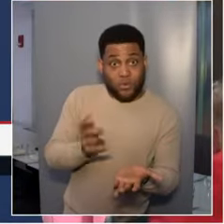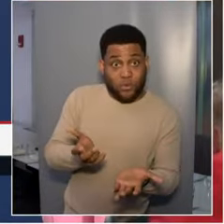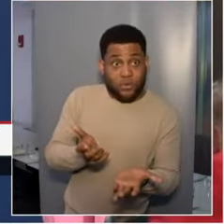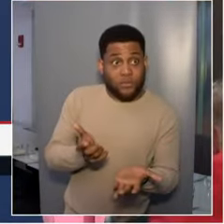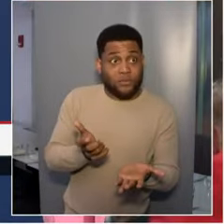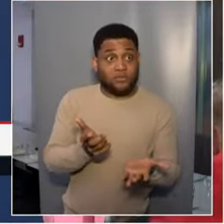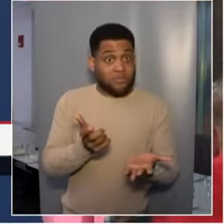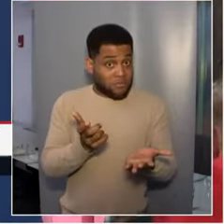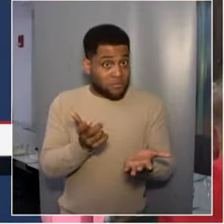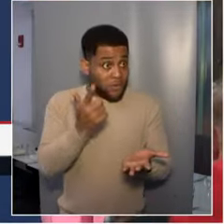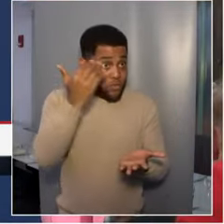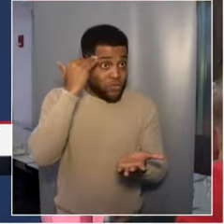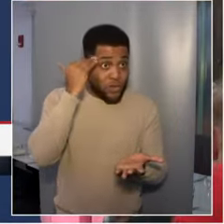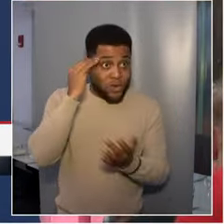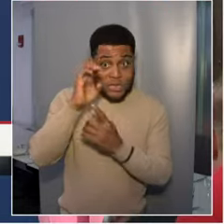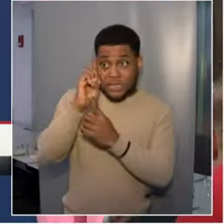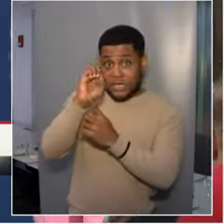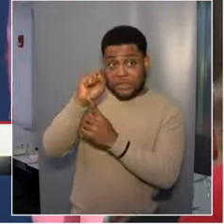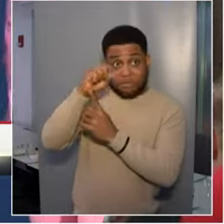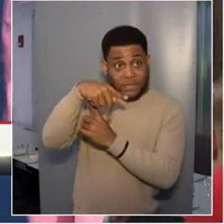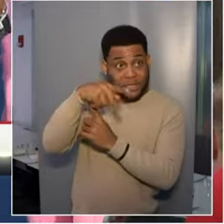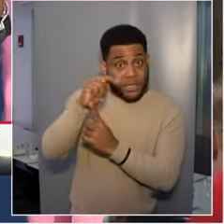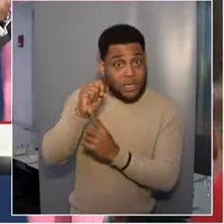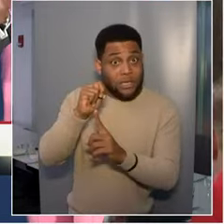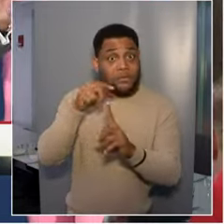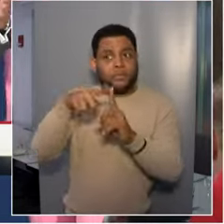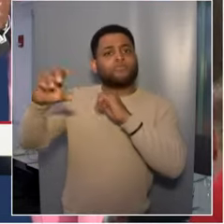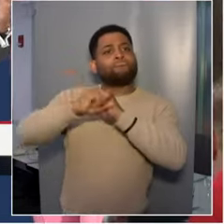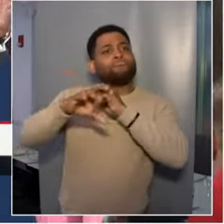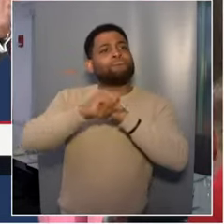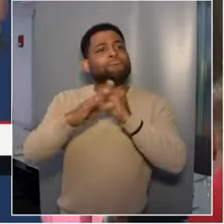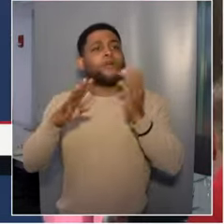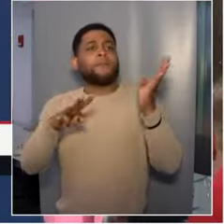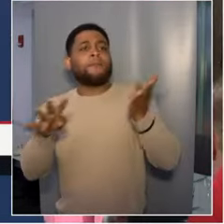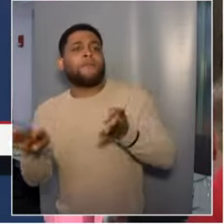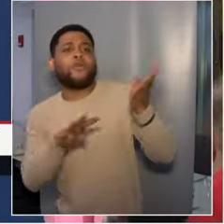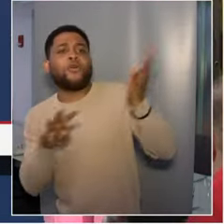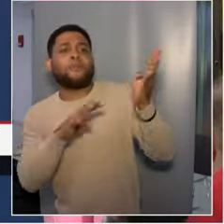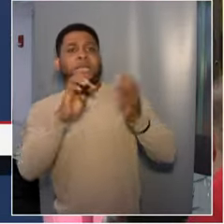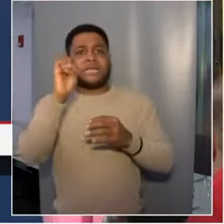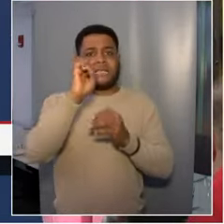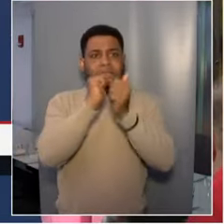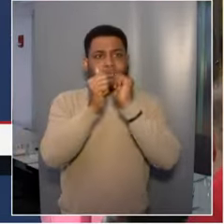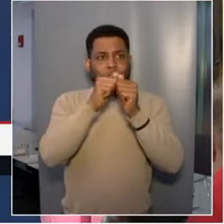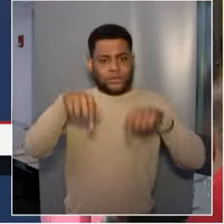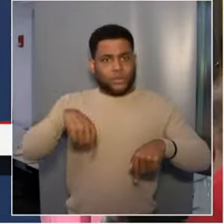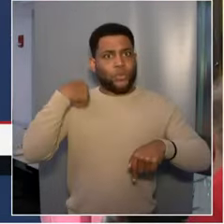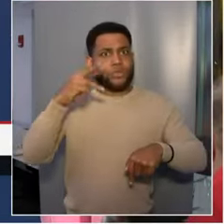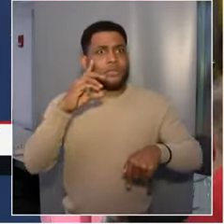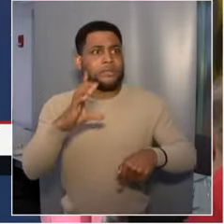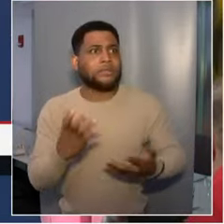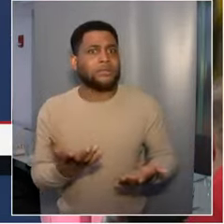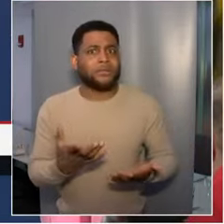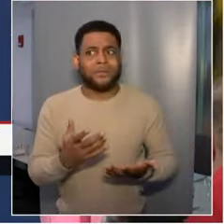And so that's what we want to do. So whatever we end up coming back with and showing to the